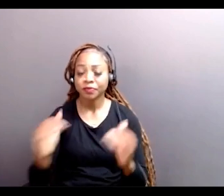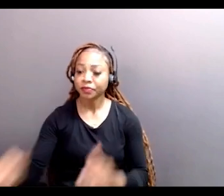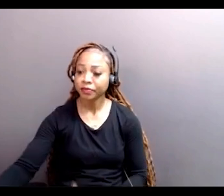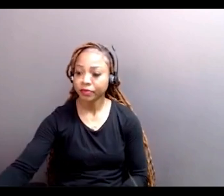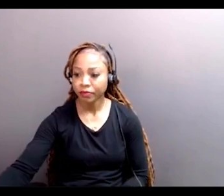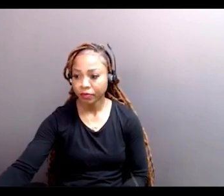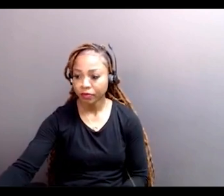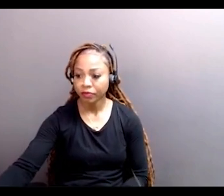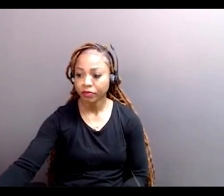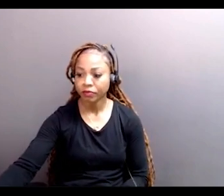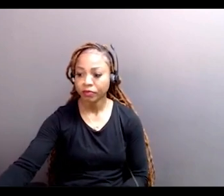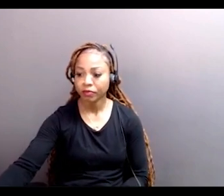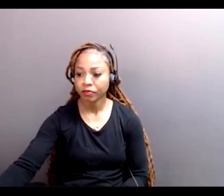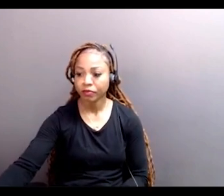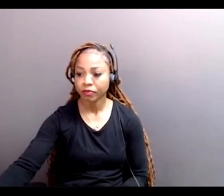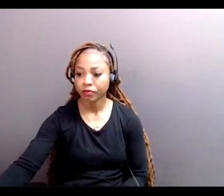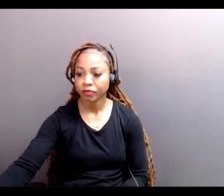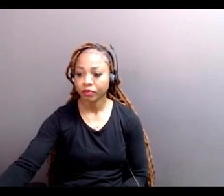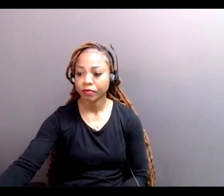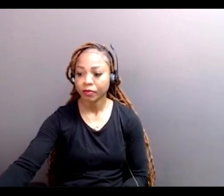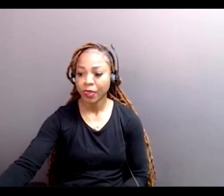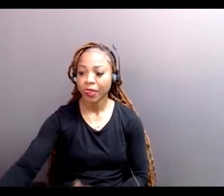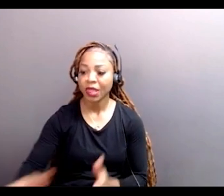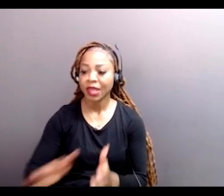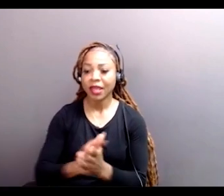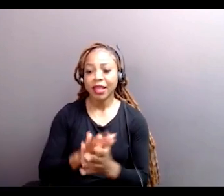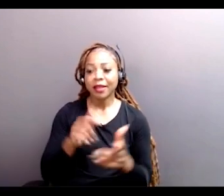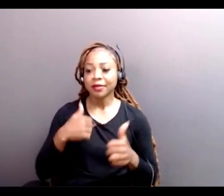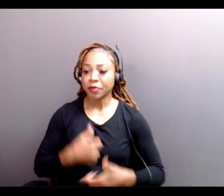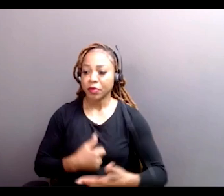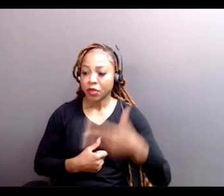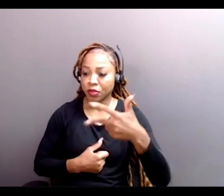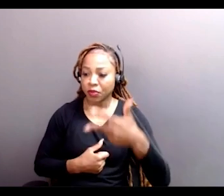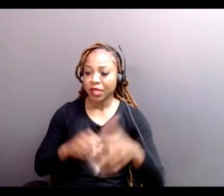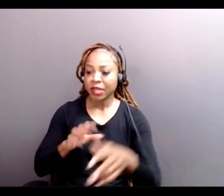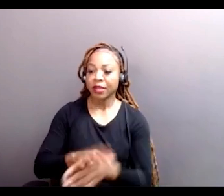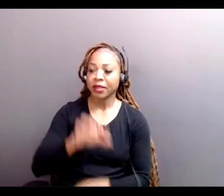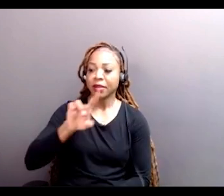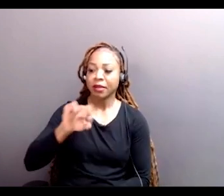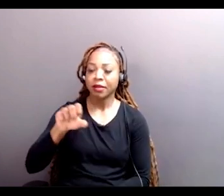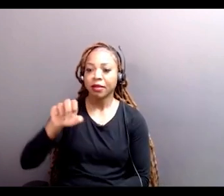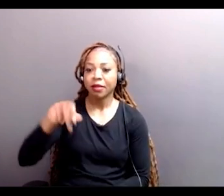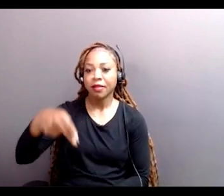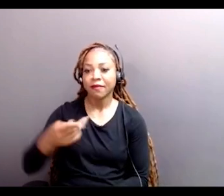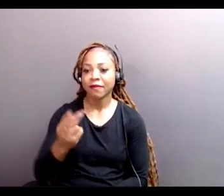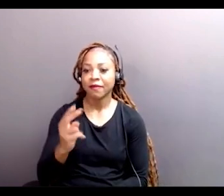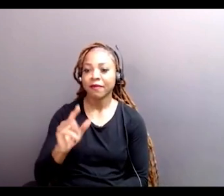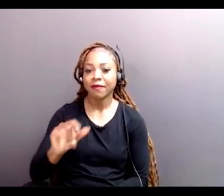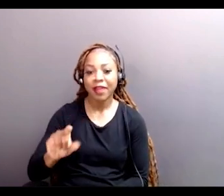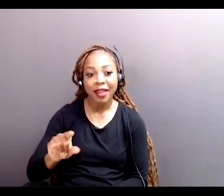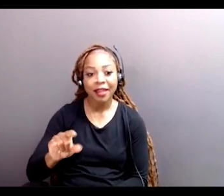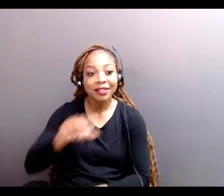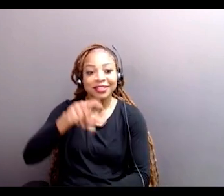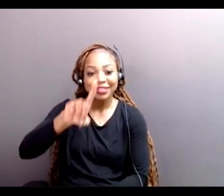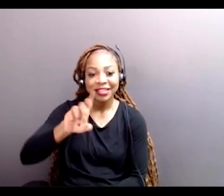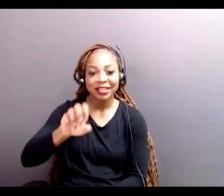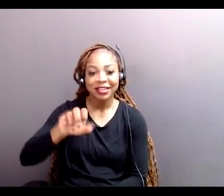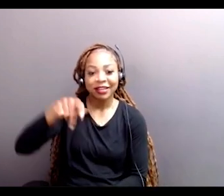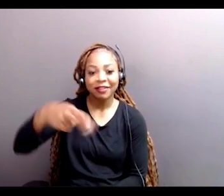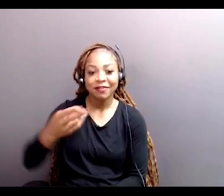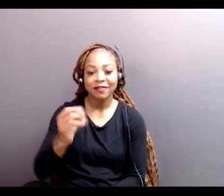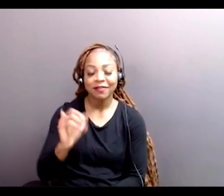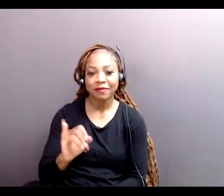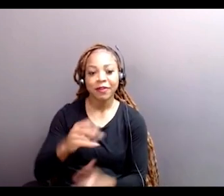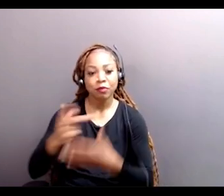been through 3 rounds of our Delphi process, and that has also included an update of the literature, which I will speak to shortly.